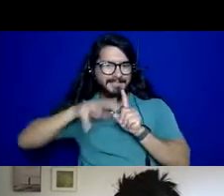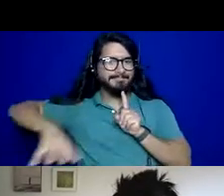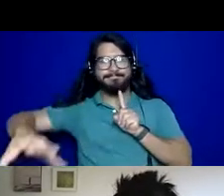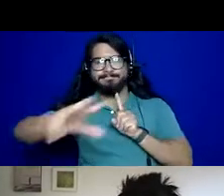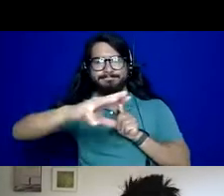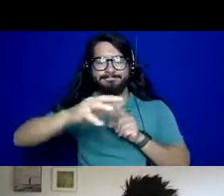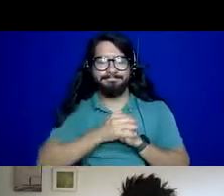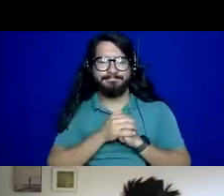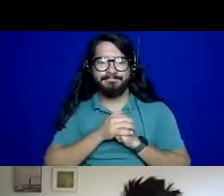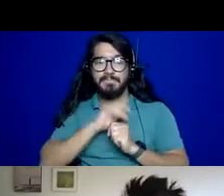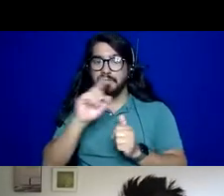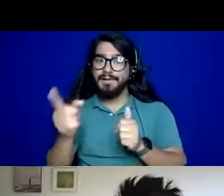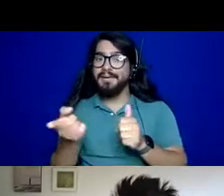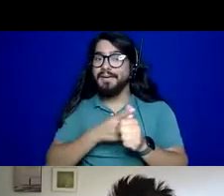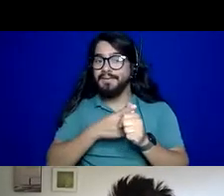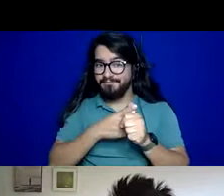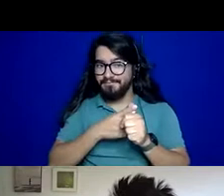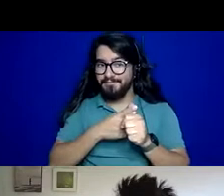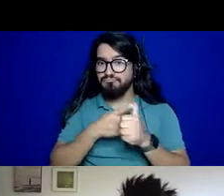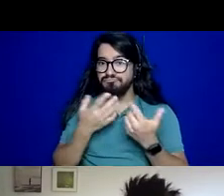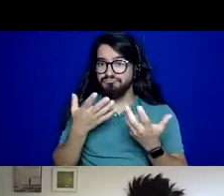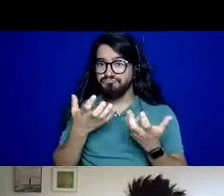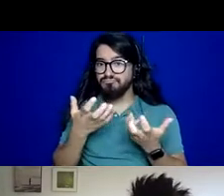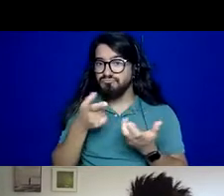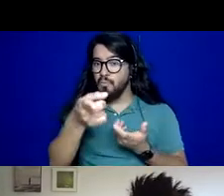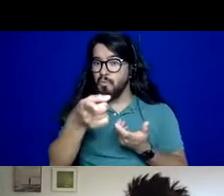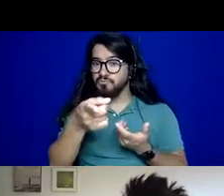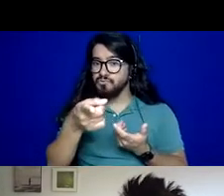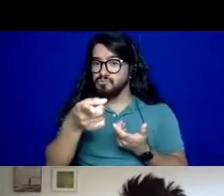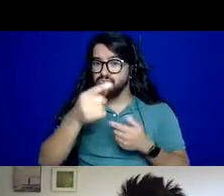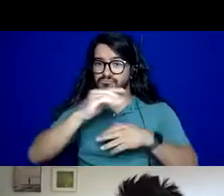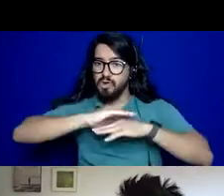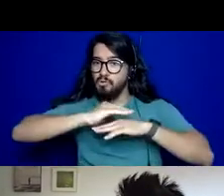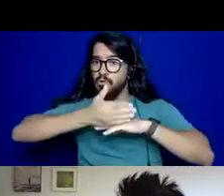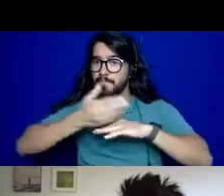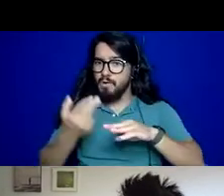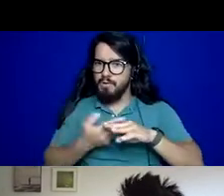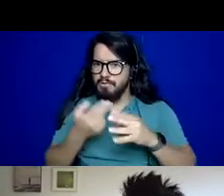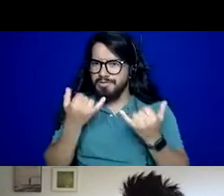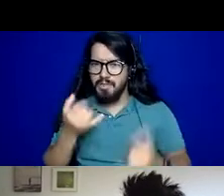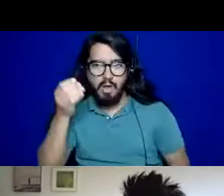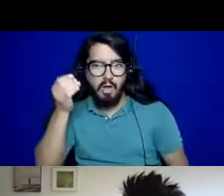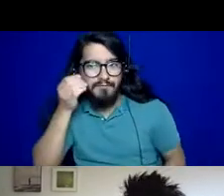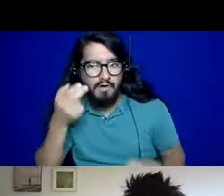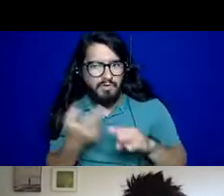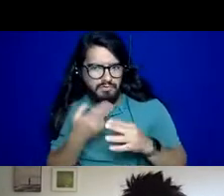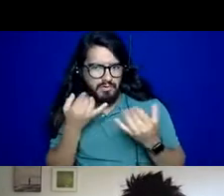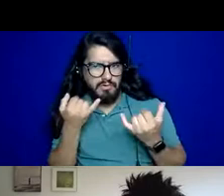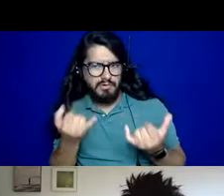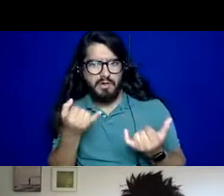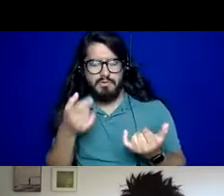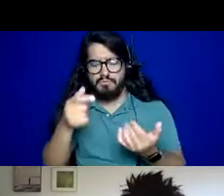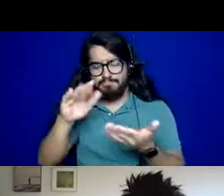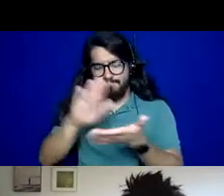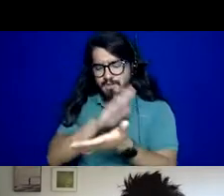So my first ask for you is to draw a picture of the computer that you're using and your phone. This is